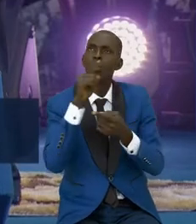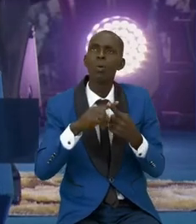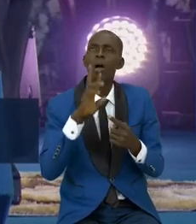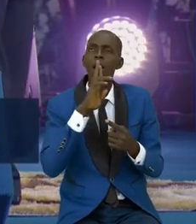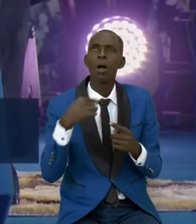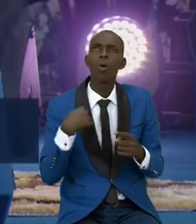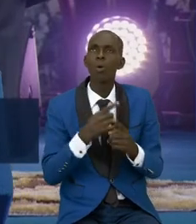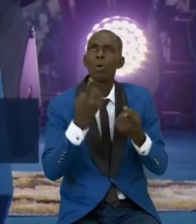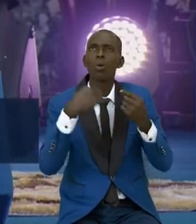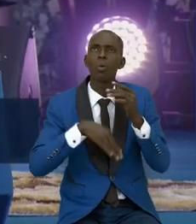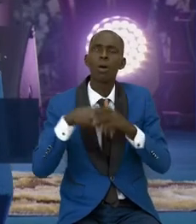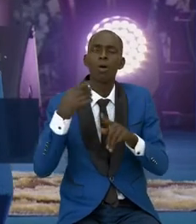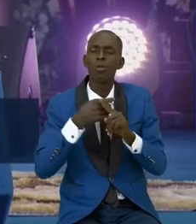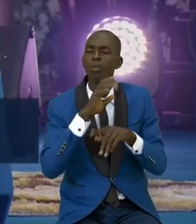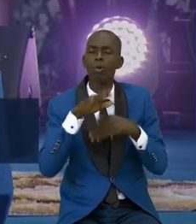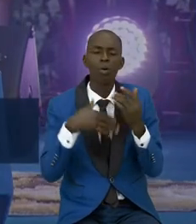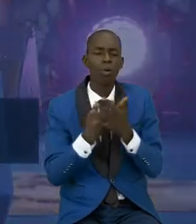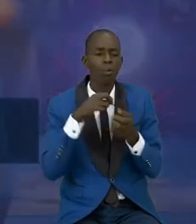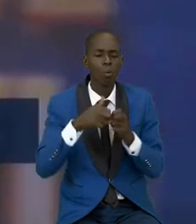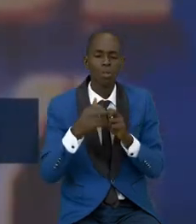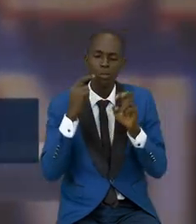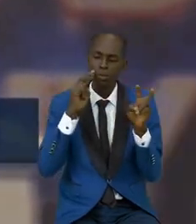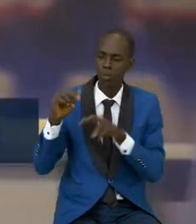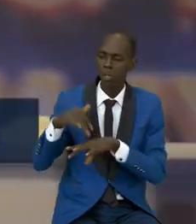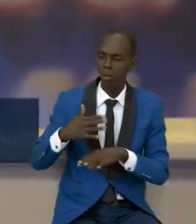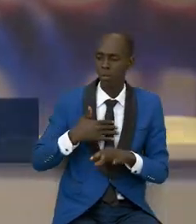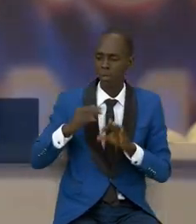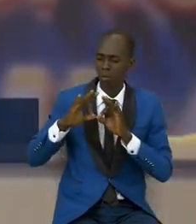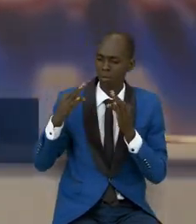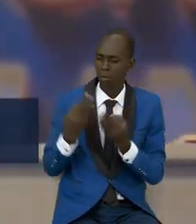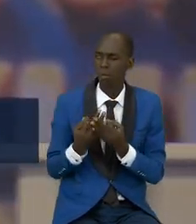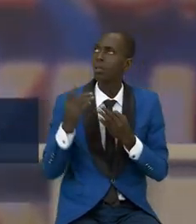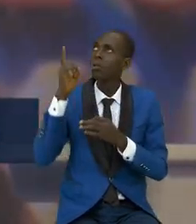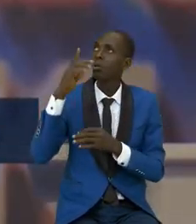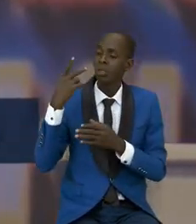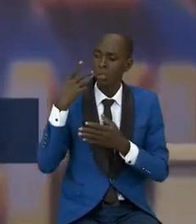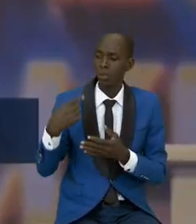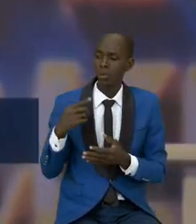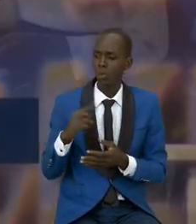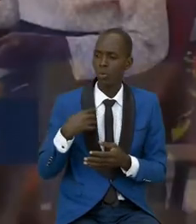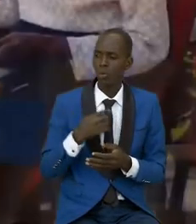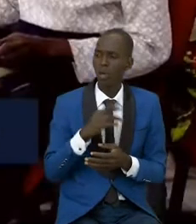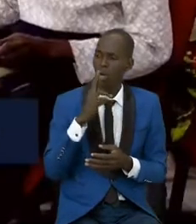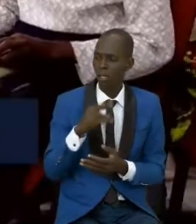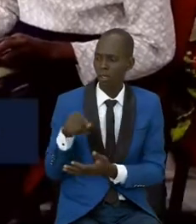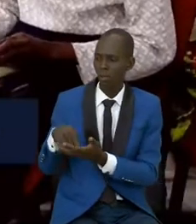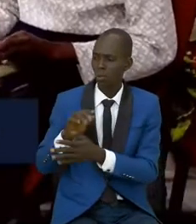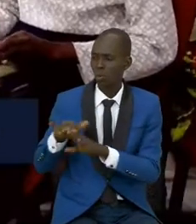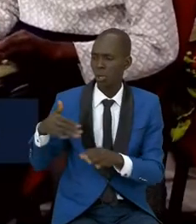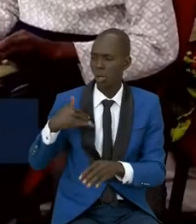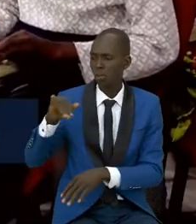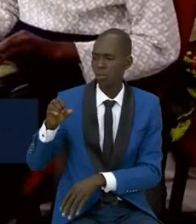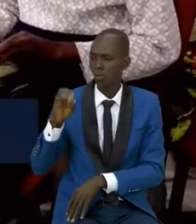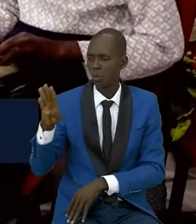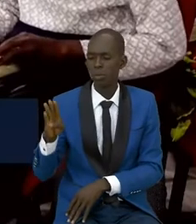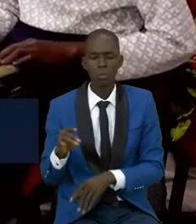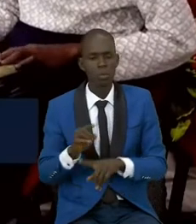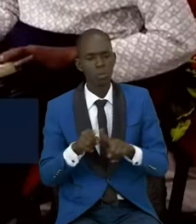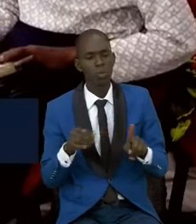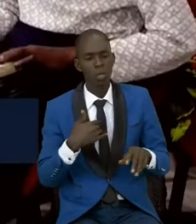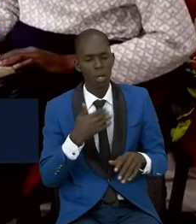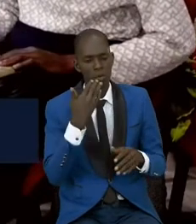this? And then we look at our families. We'll say, God, look at us. Here we are. This one does not have job. That one does not have a